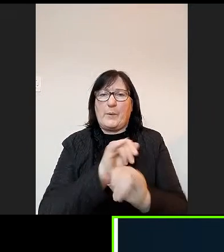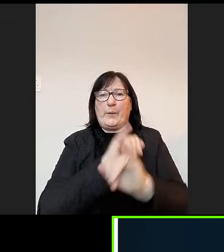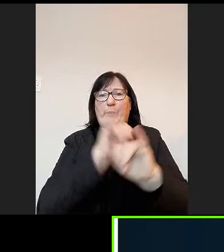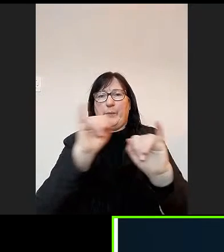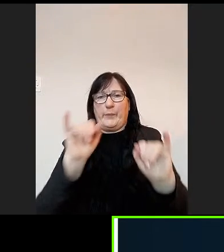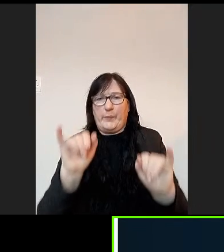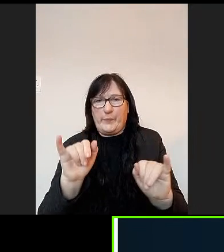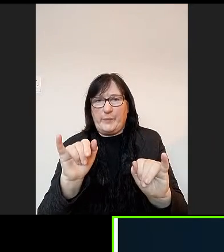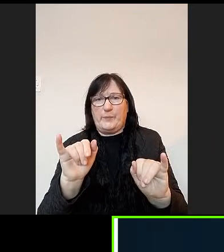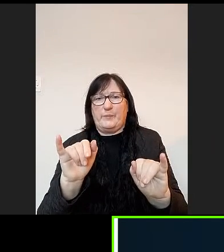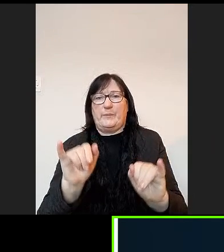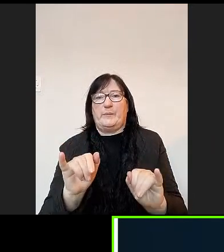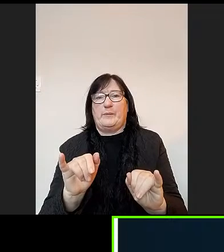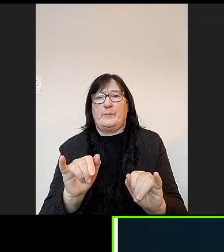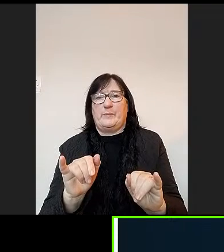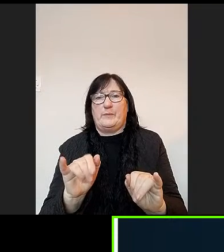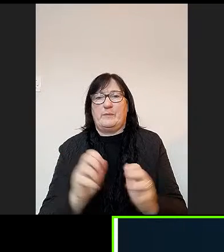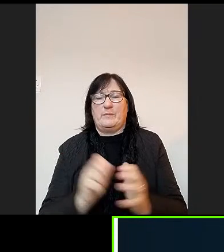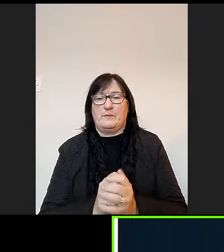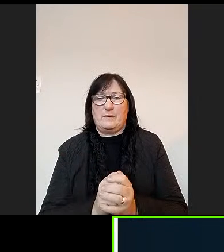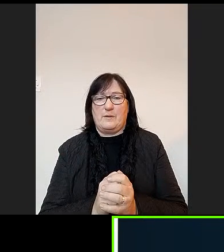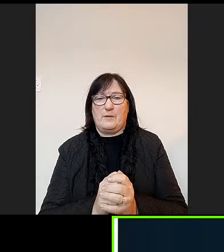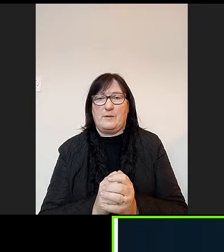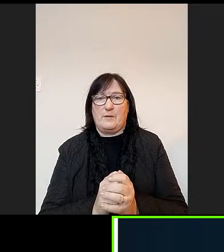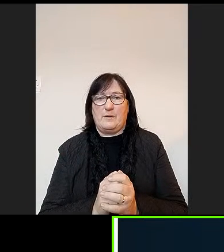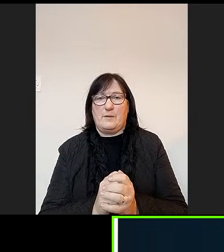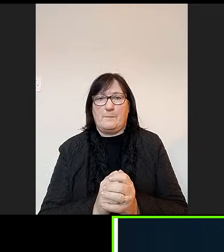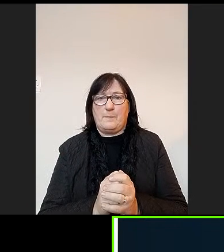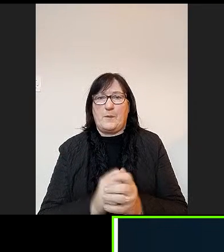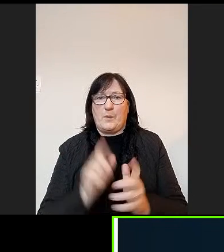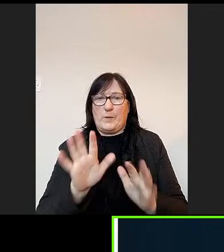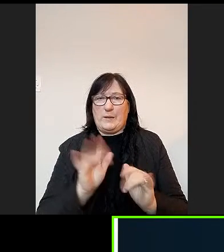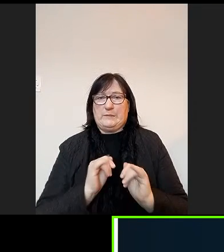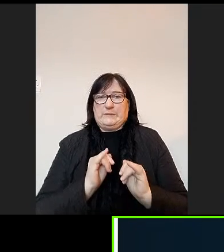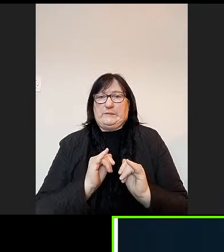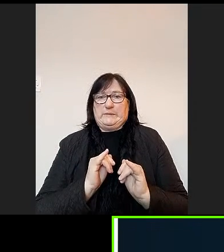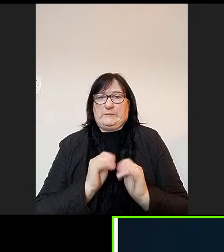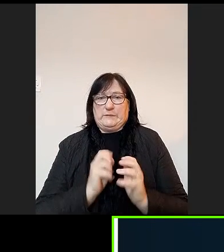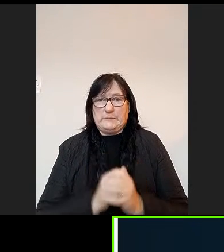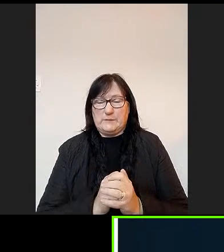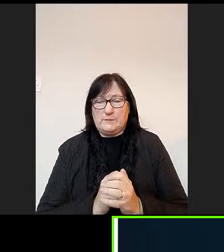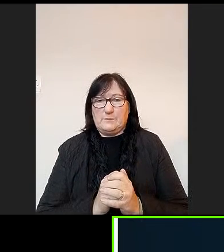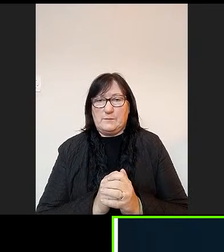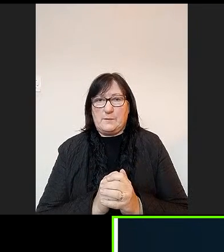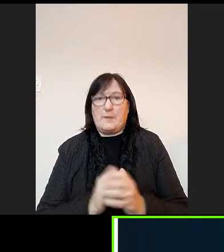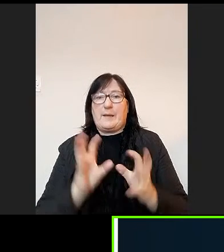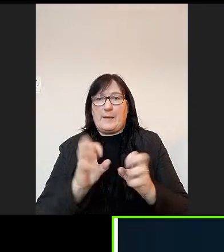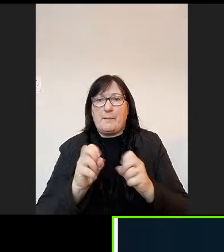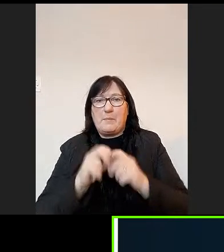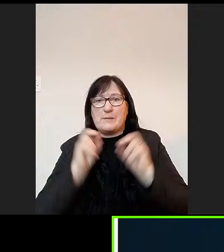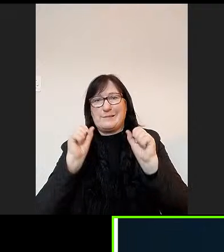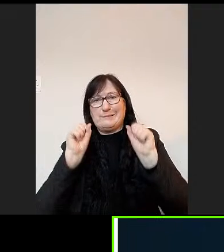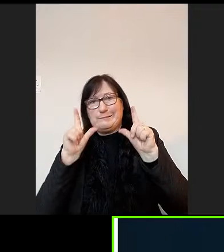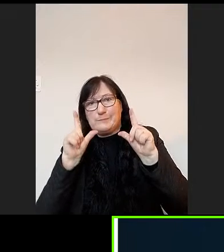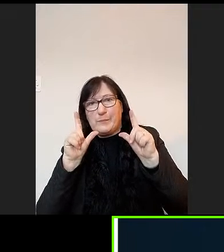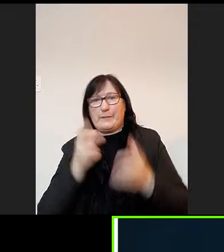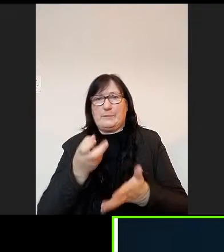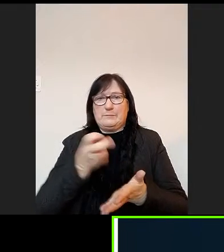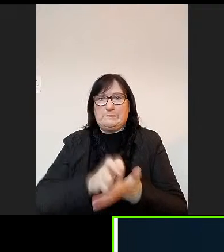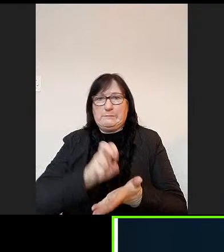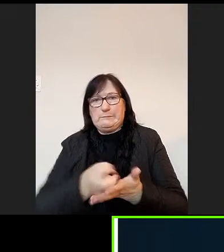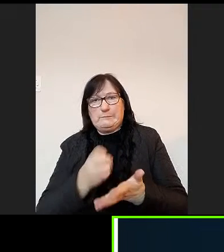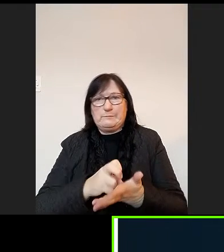which is something that we've taken really to heart. It's something that really keeps us awake throughout the